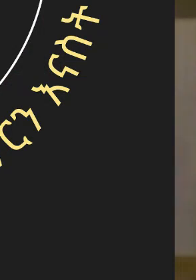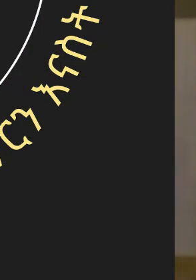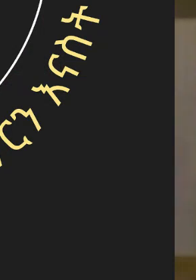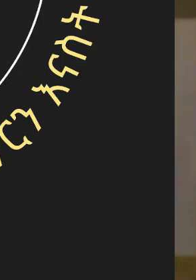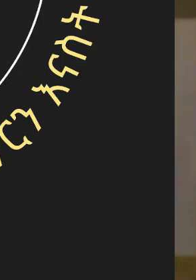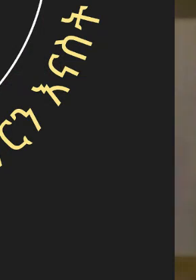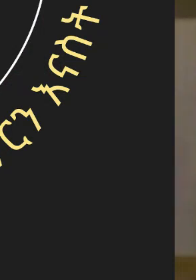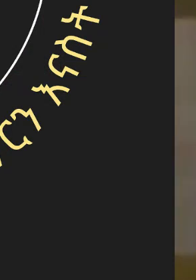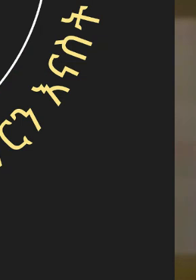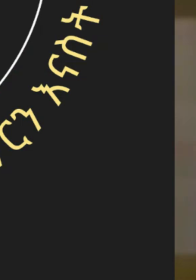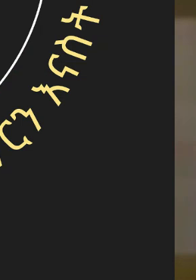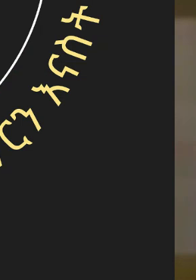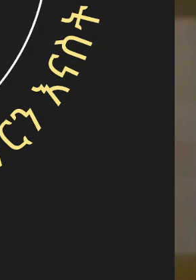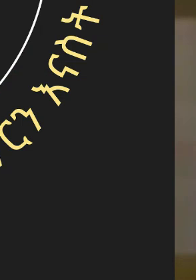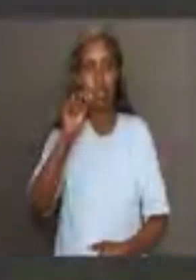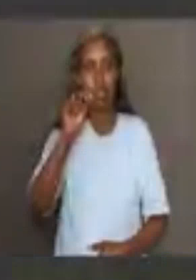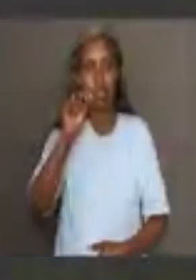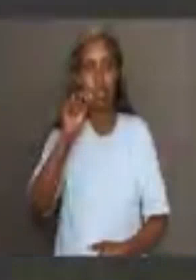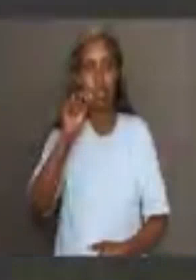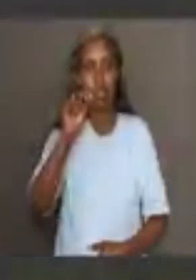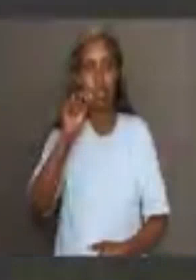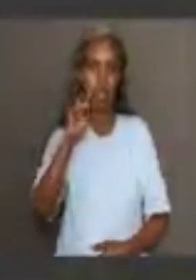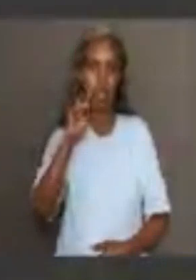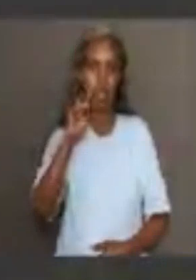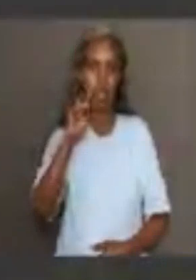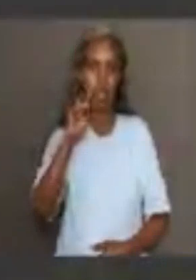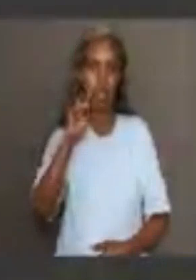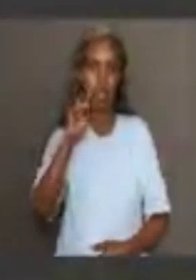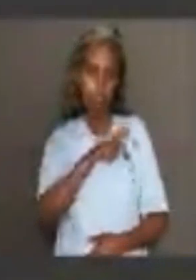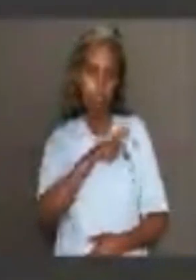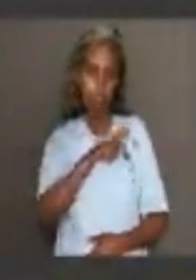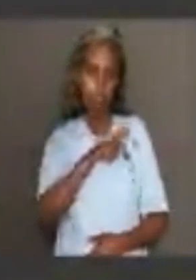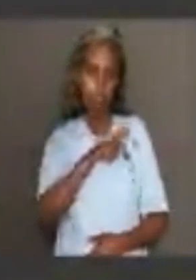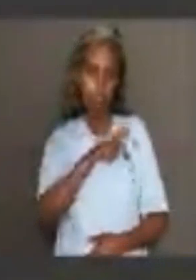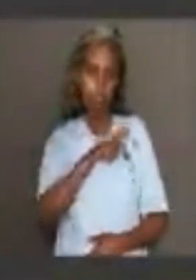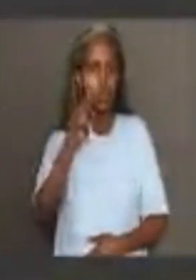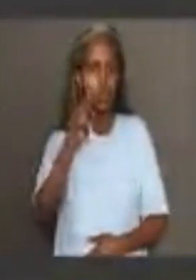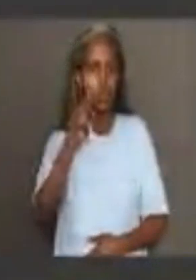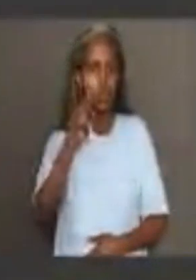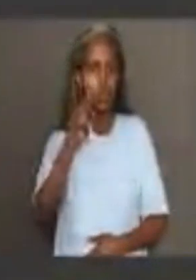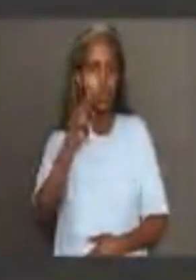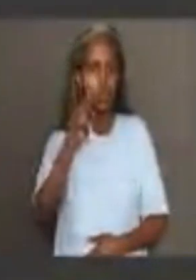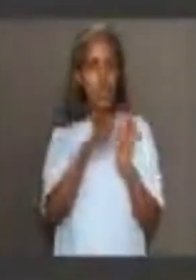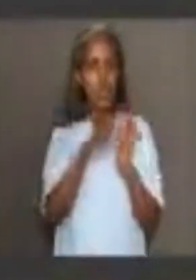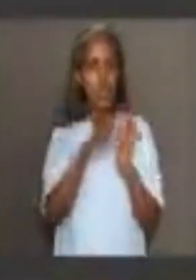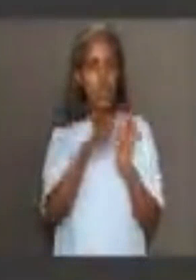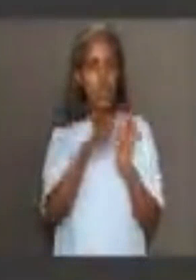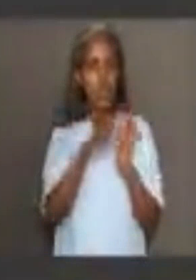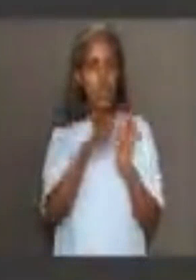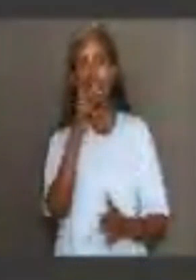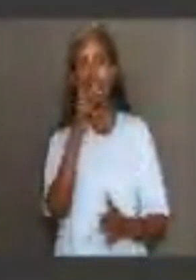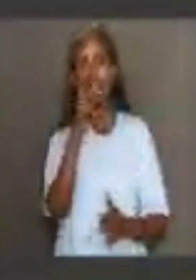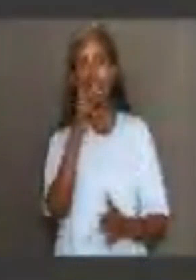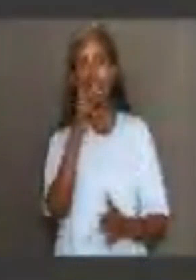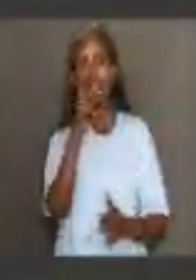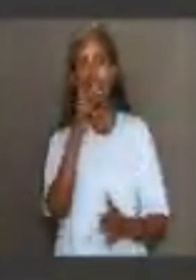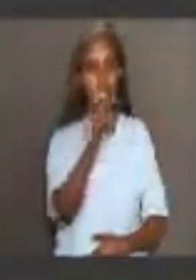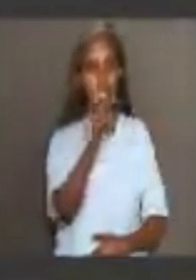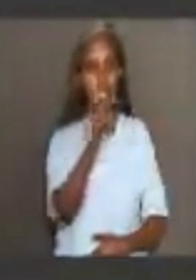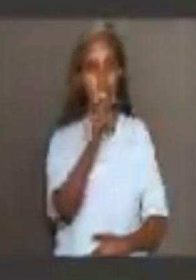properties. For any two non-negative real numbers, A and